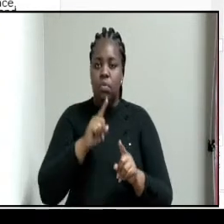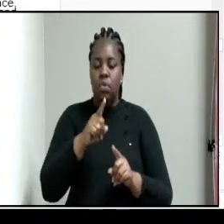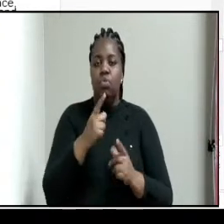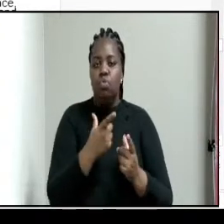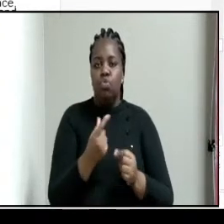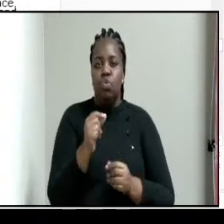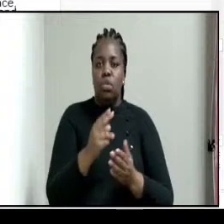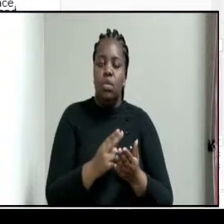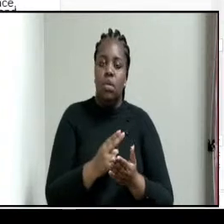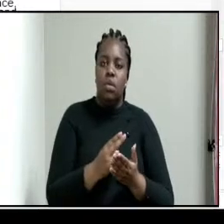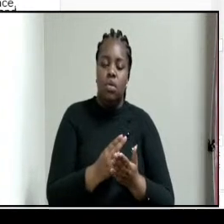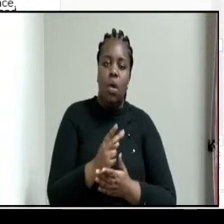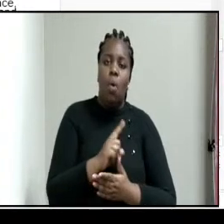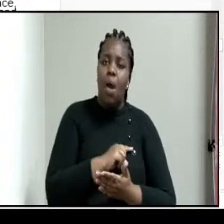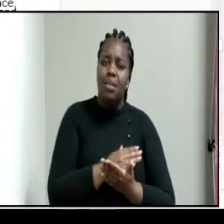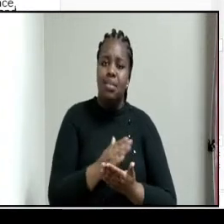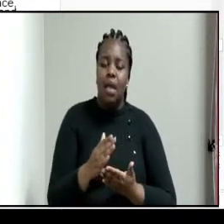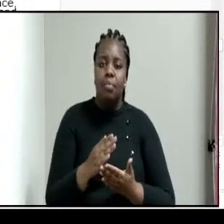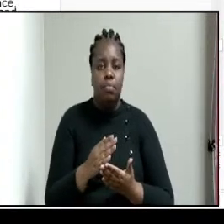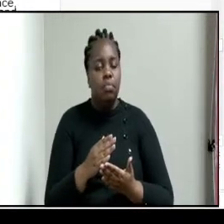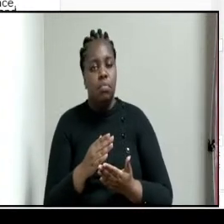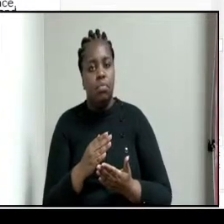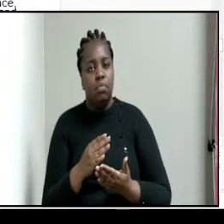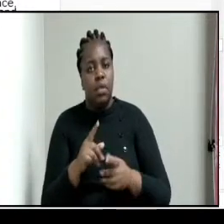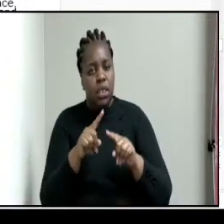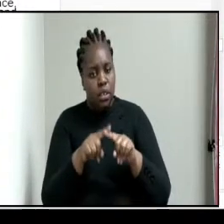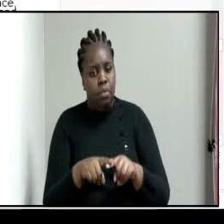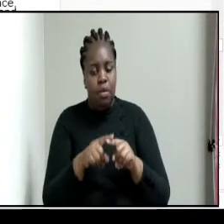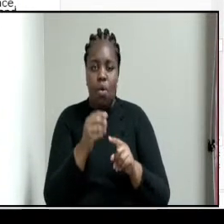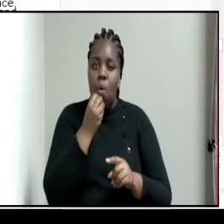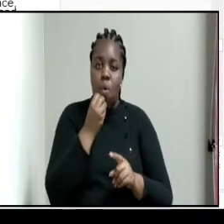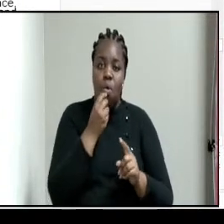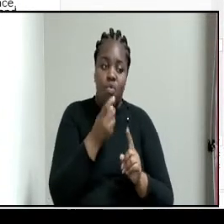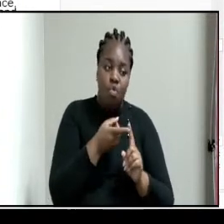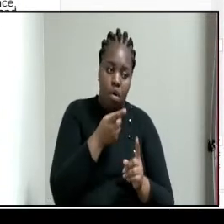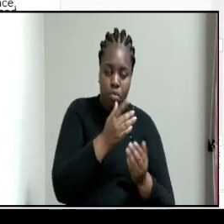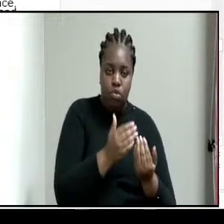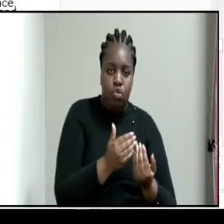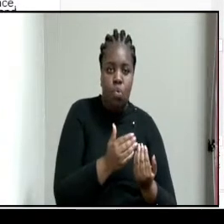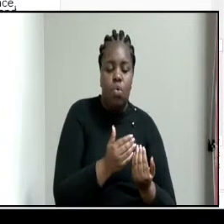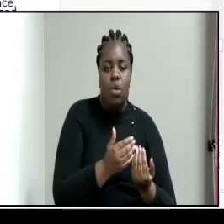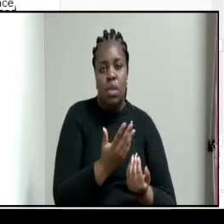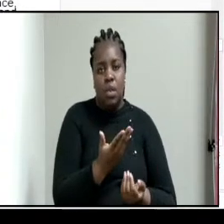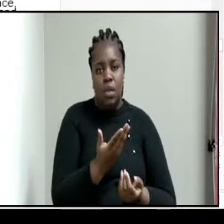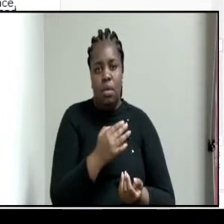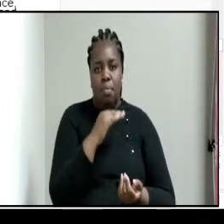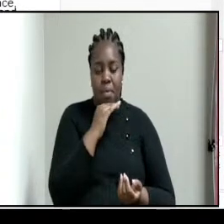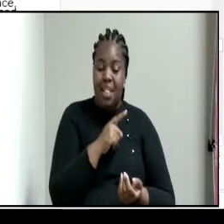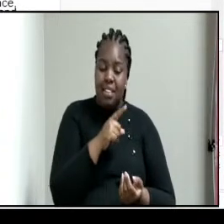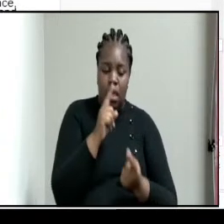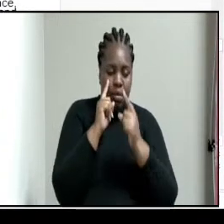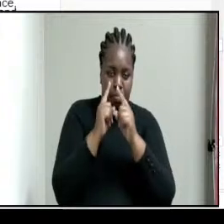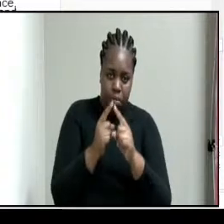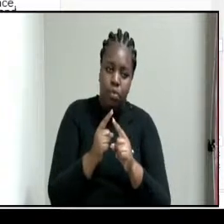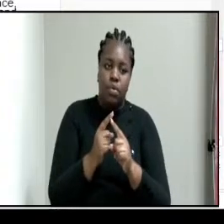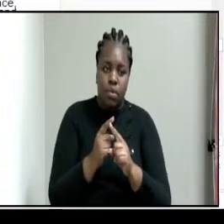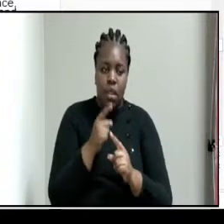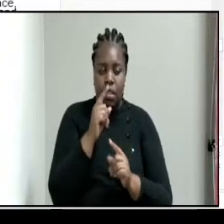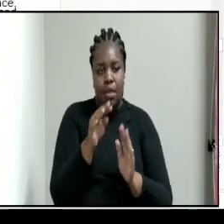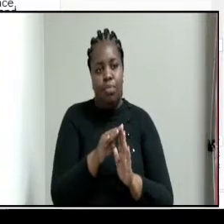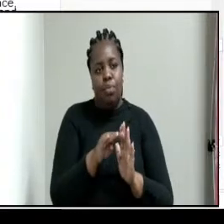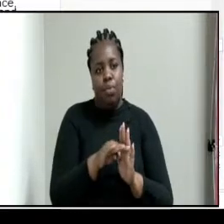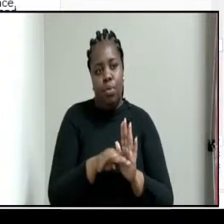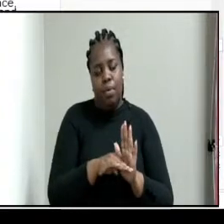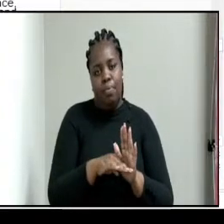because some children are solely dependent on the meals at schools, on the nutrition program, and it was for that purpose that that program